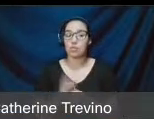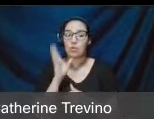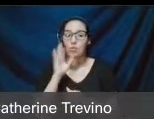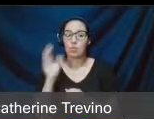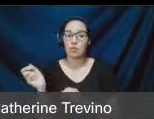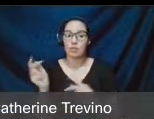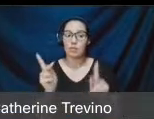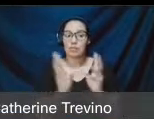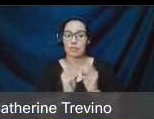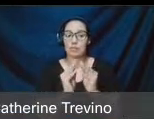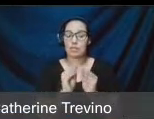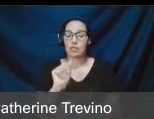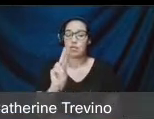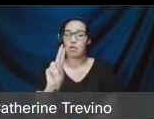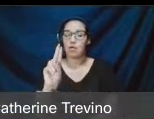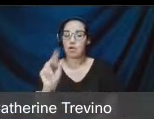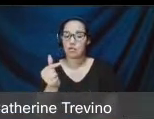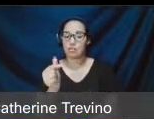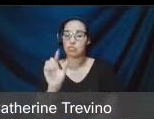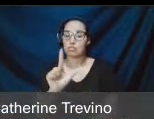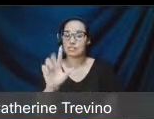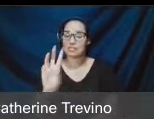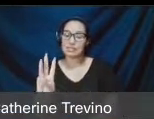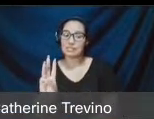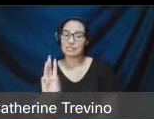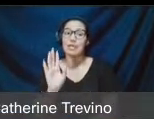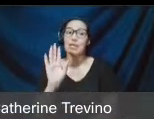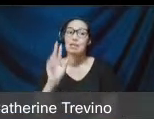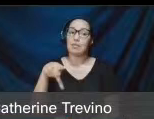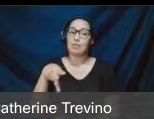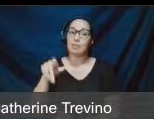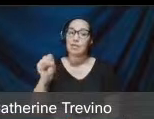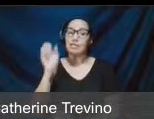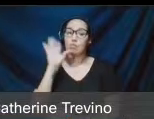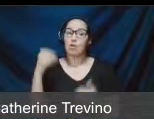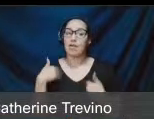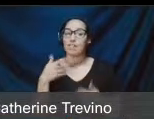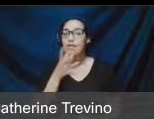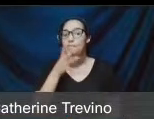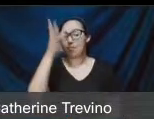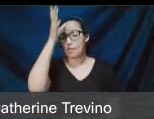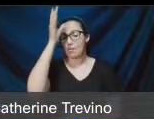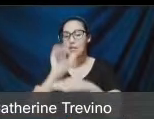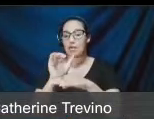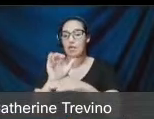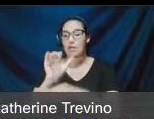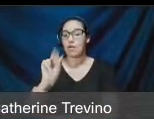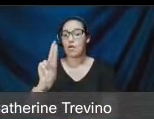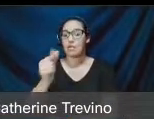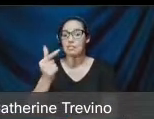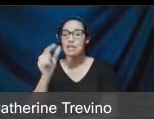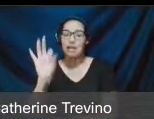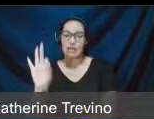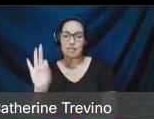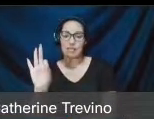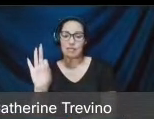August 26th, and PPS will be hosting a virtual parent night on August 9th. Next slide,